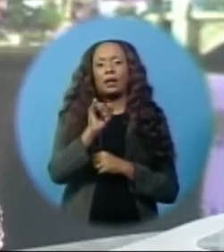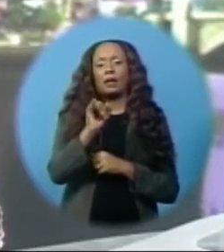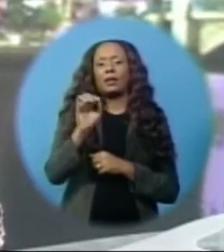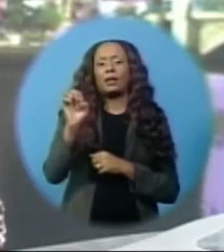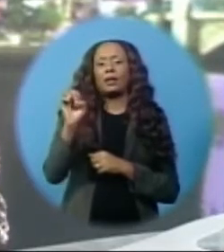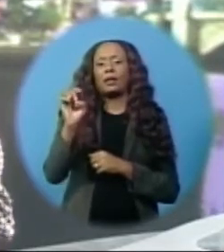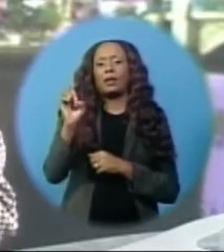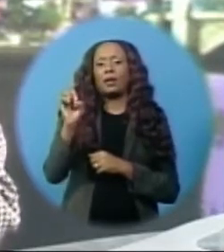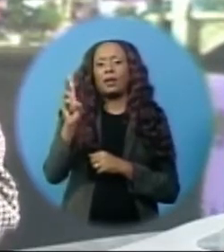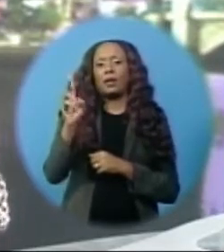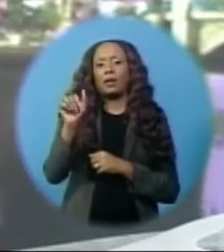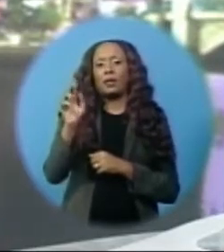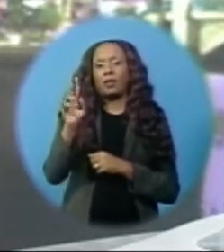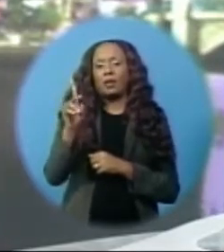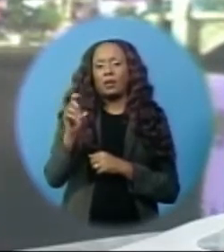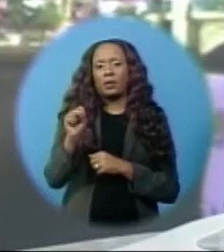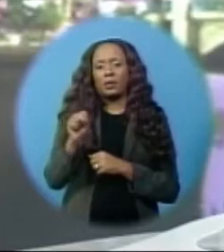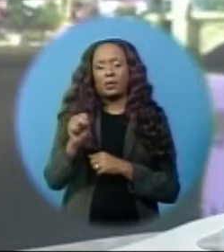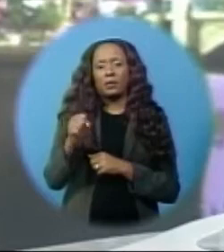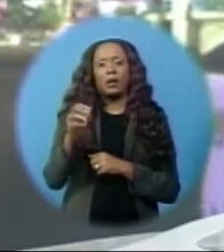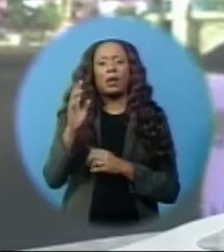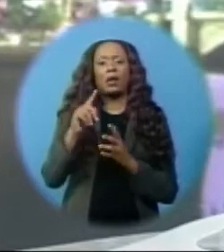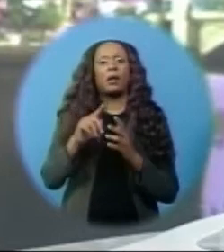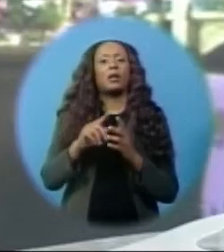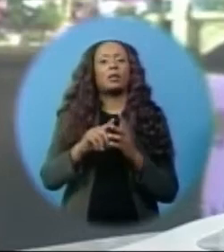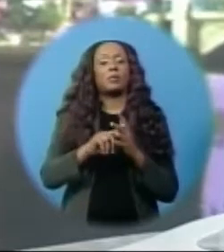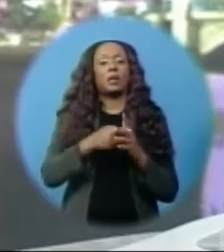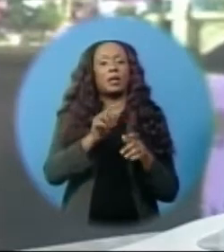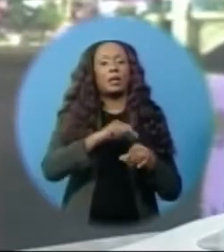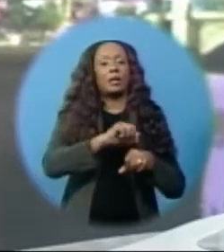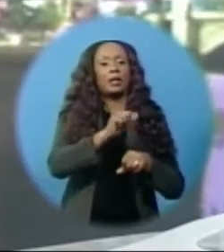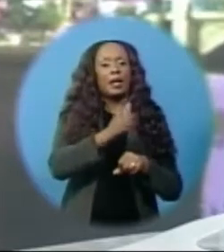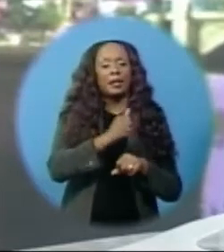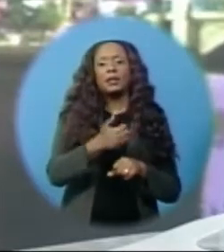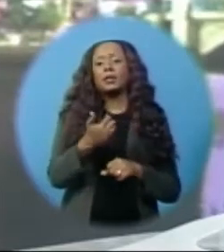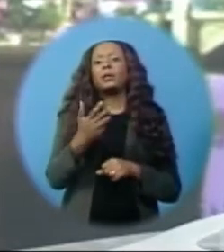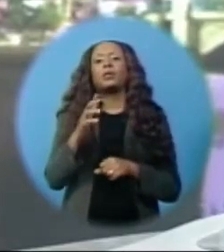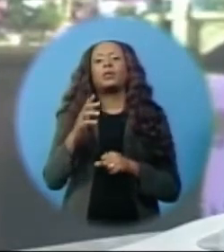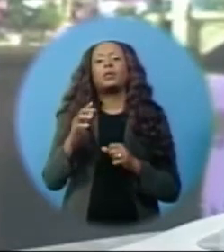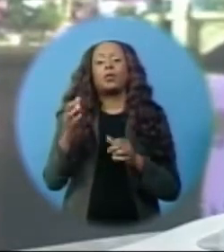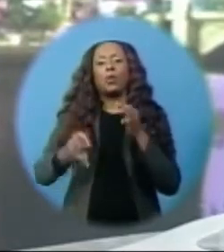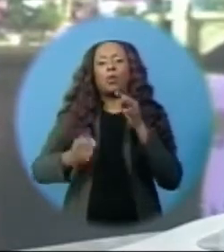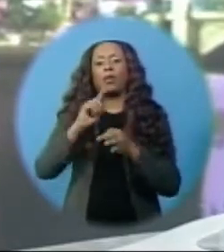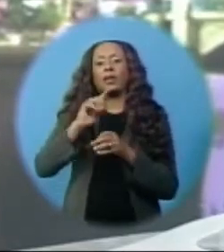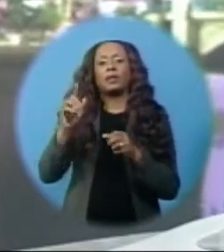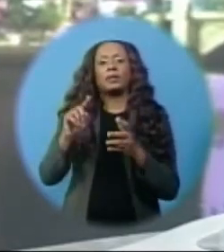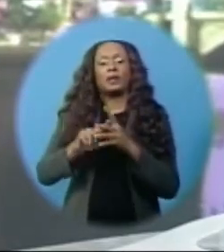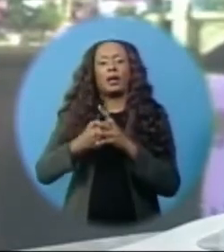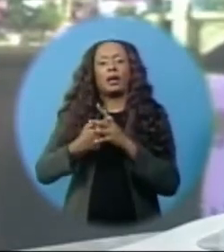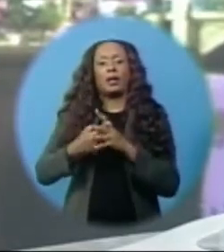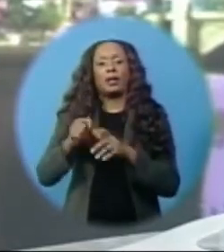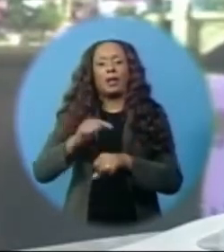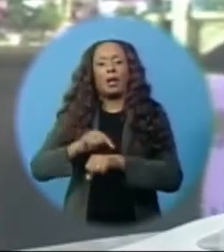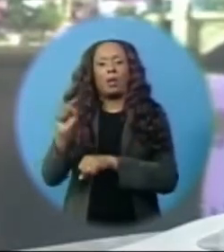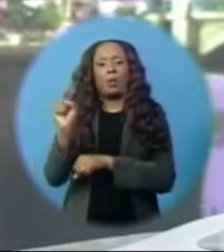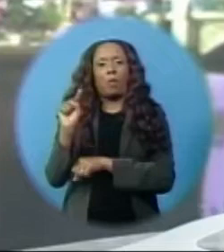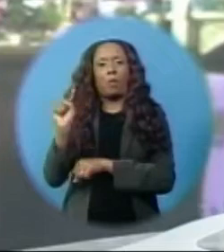Court Number 1, and that will begin at 10 a.m. Any inconvenience caused is